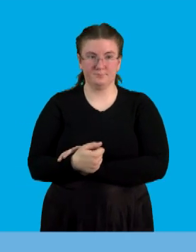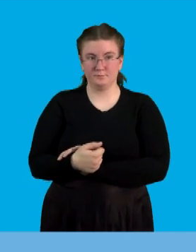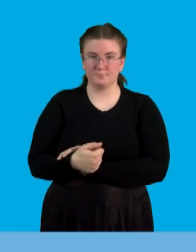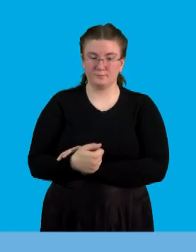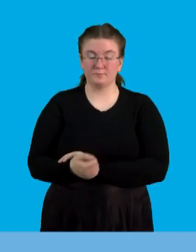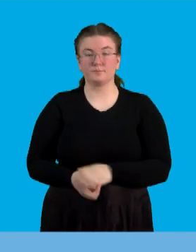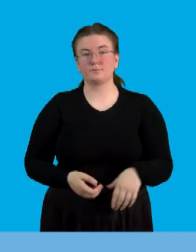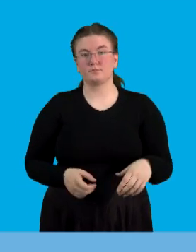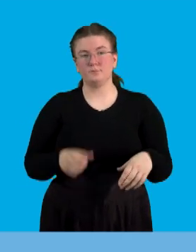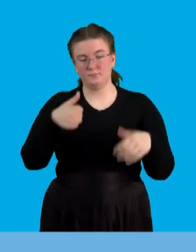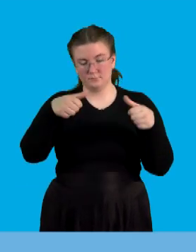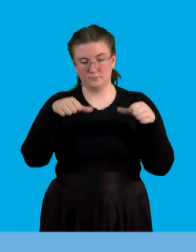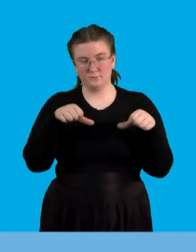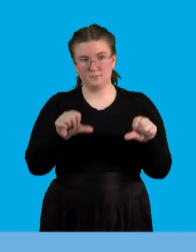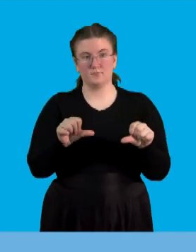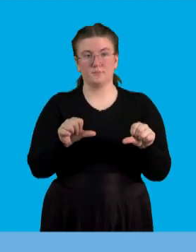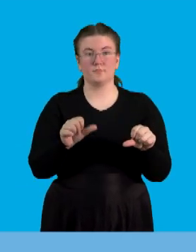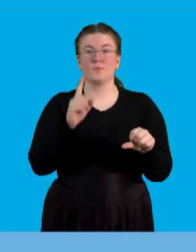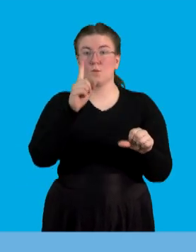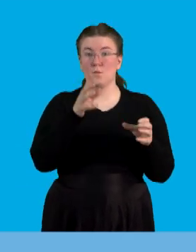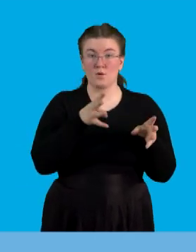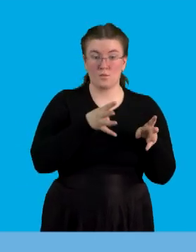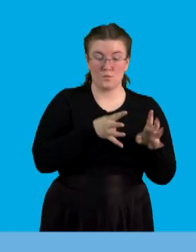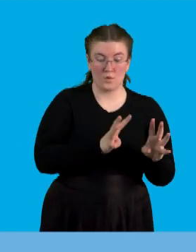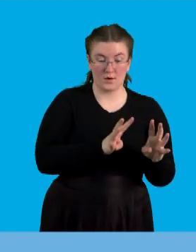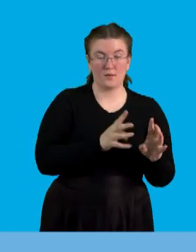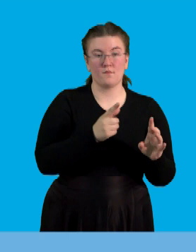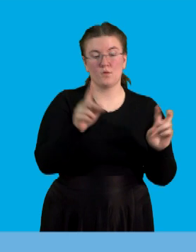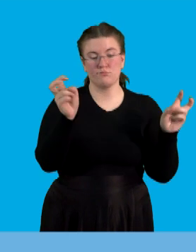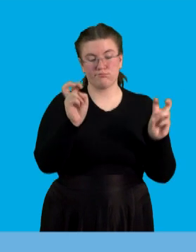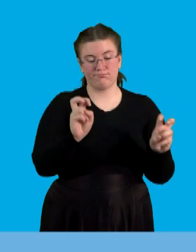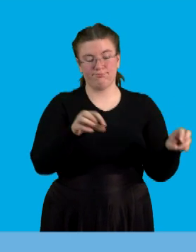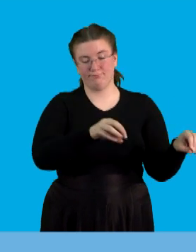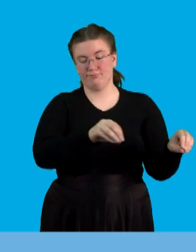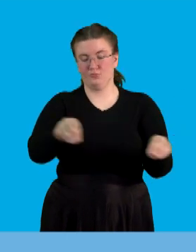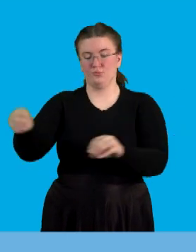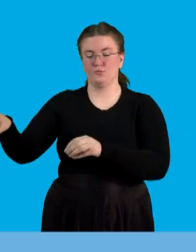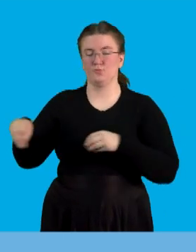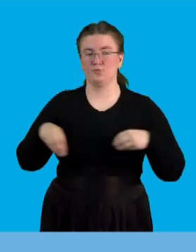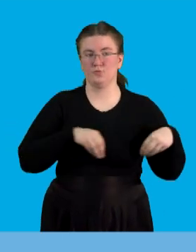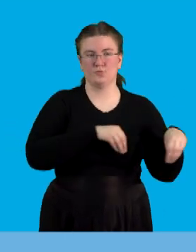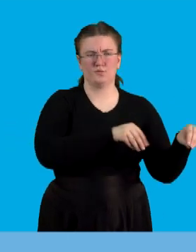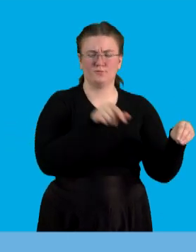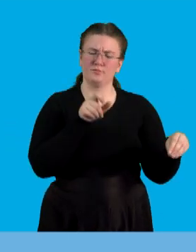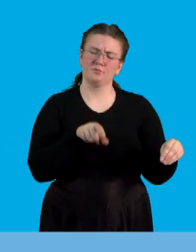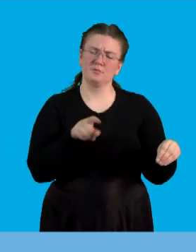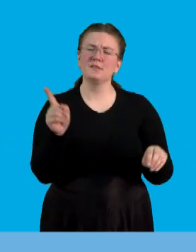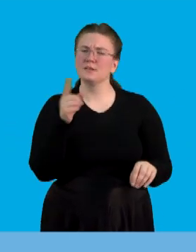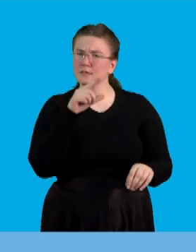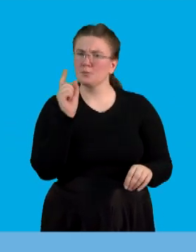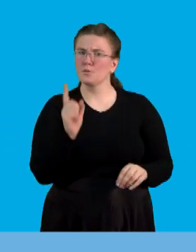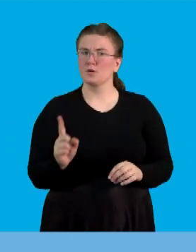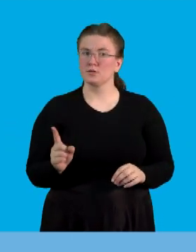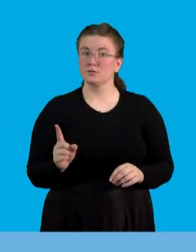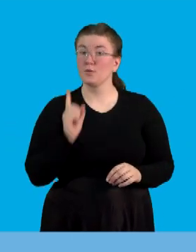A circuit in which there is only one path for the electrons to flow is called. So when electrons, or when an electric charge only